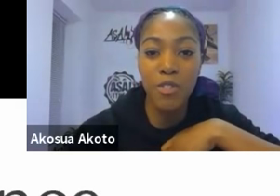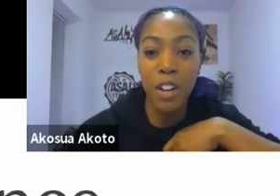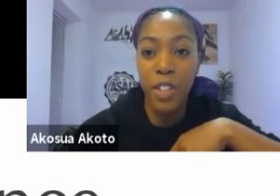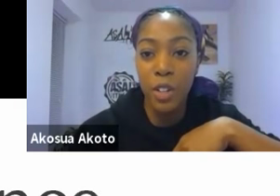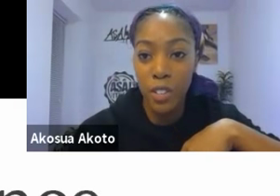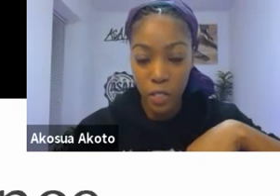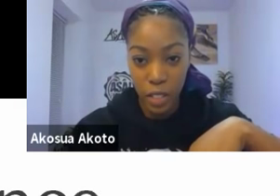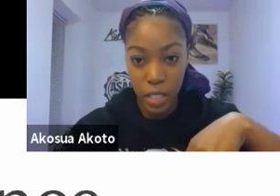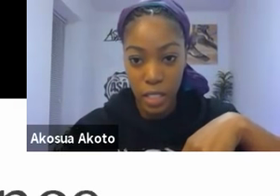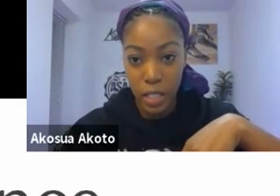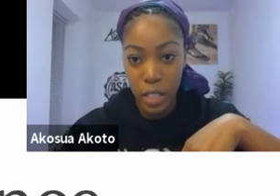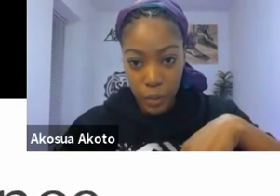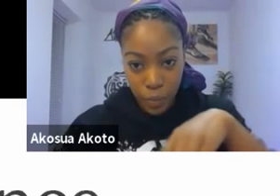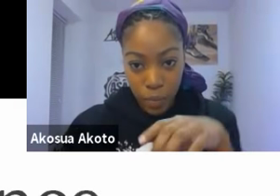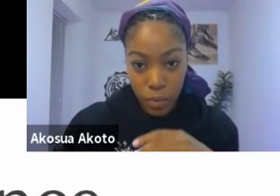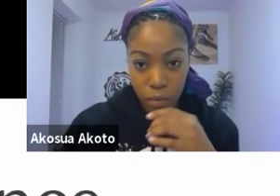this Rough It All.